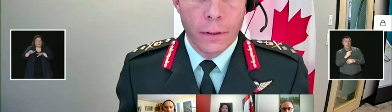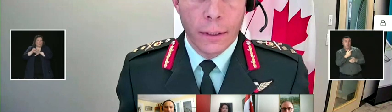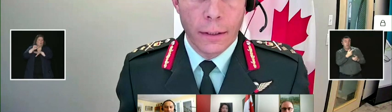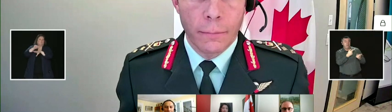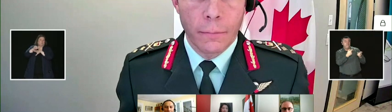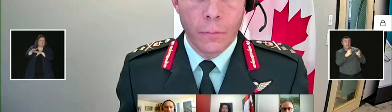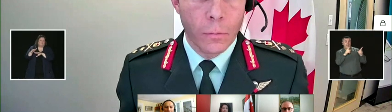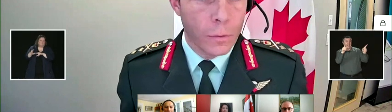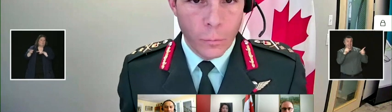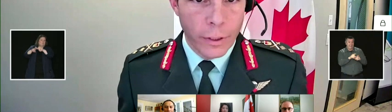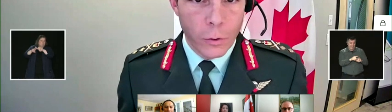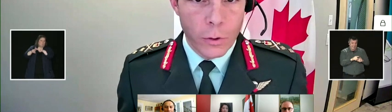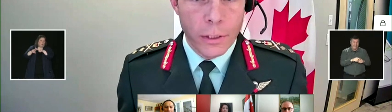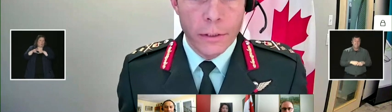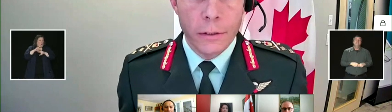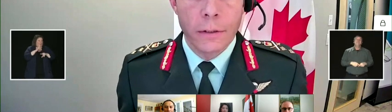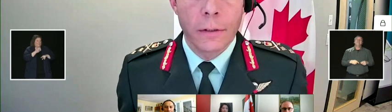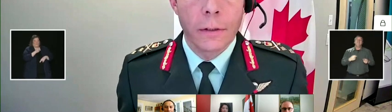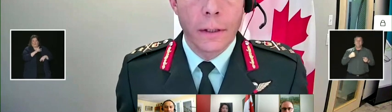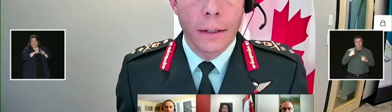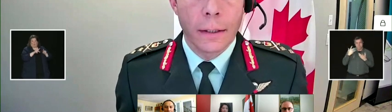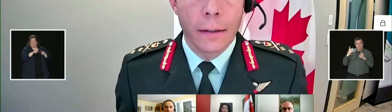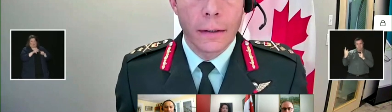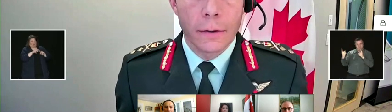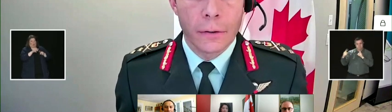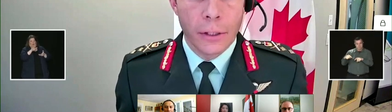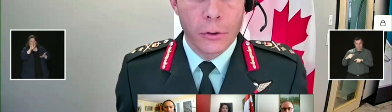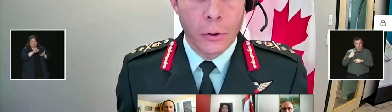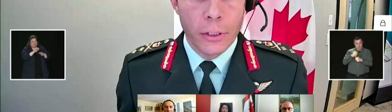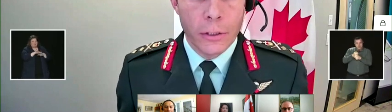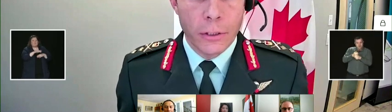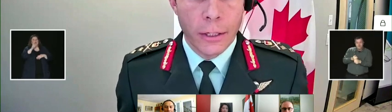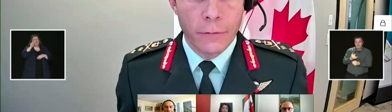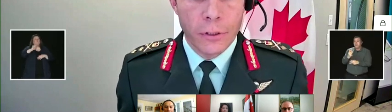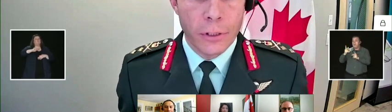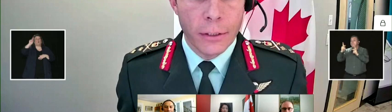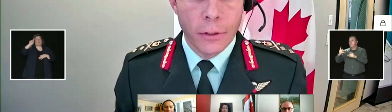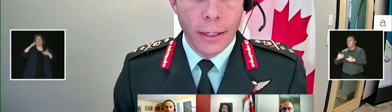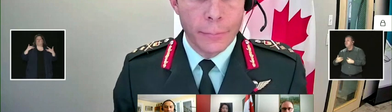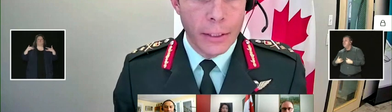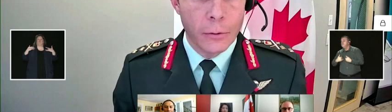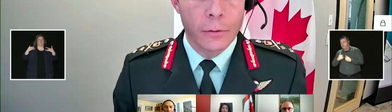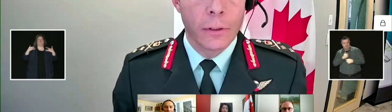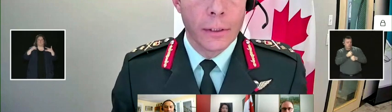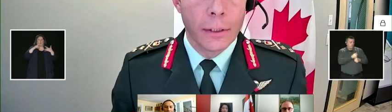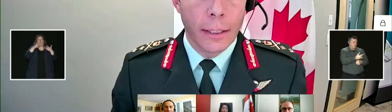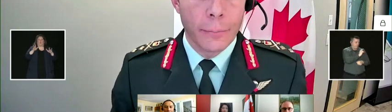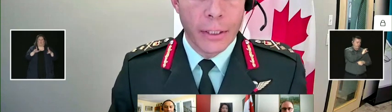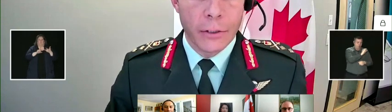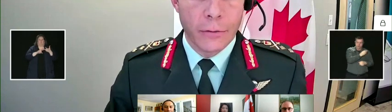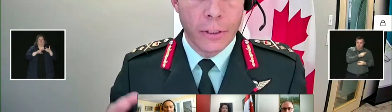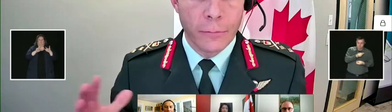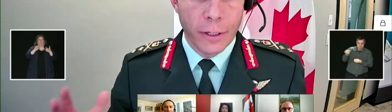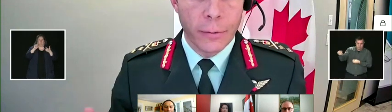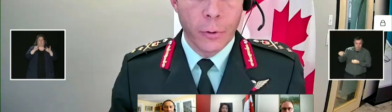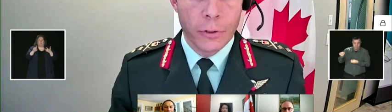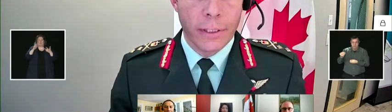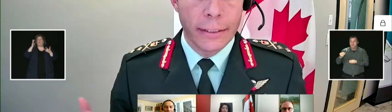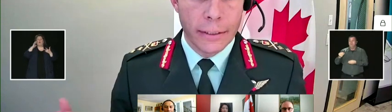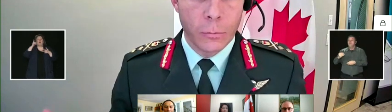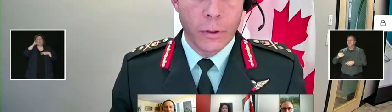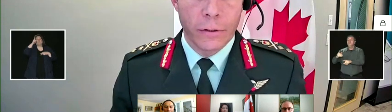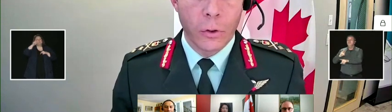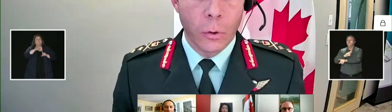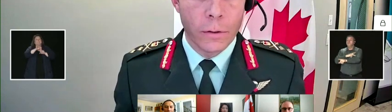allocation. We endorse this. The territories have decided to opt out because of the variables